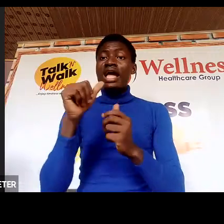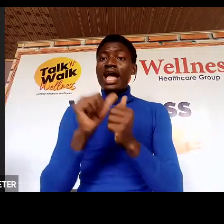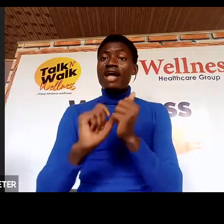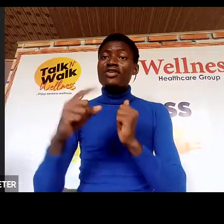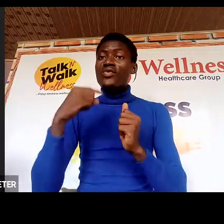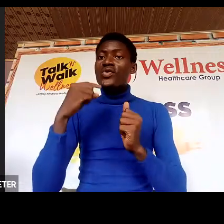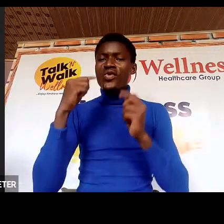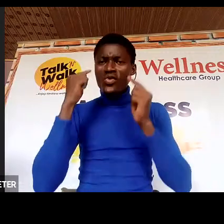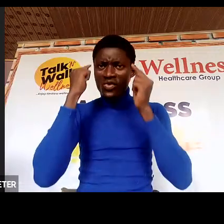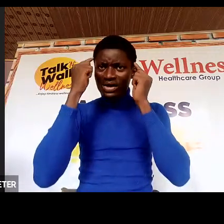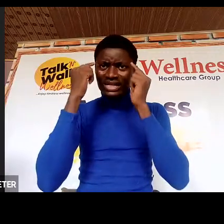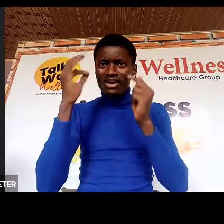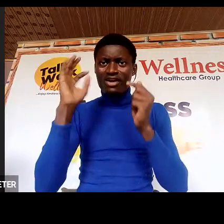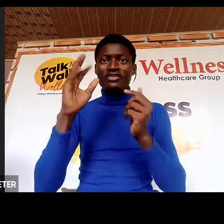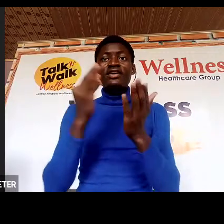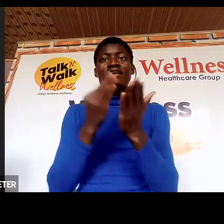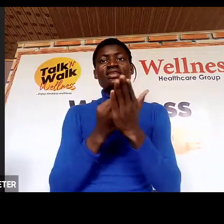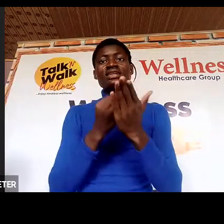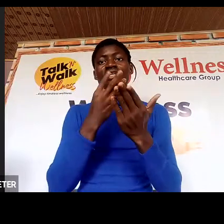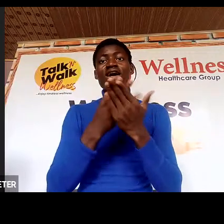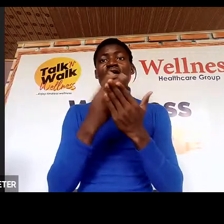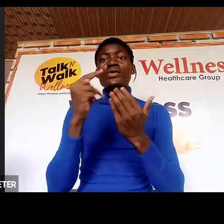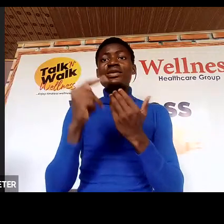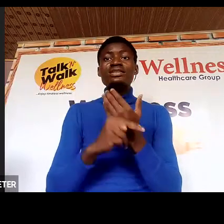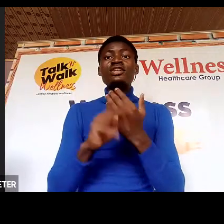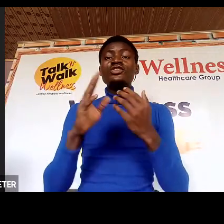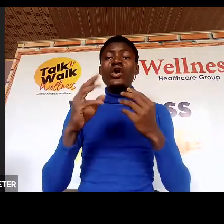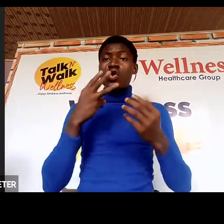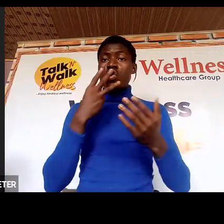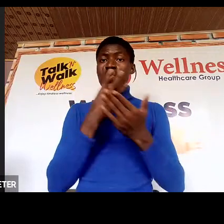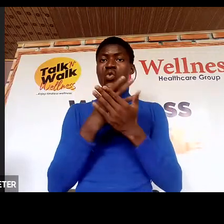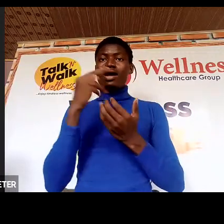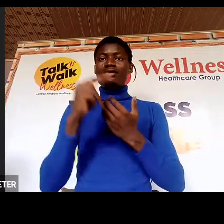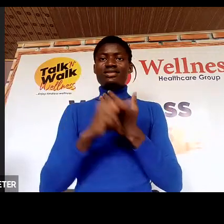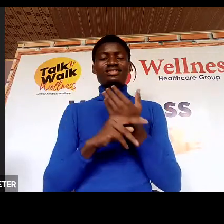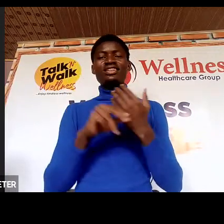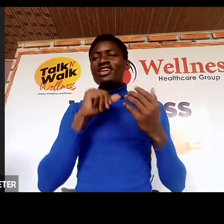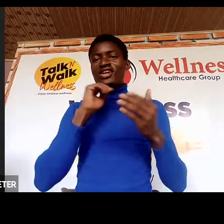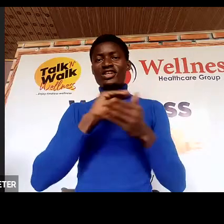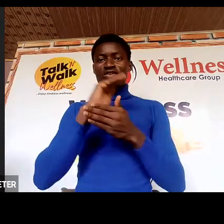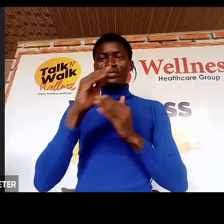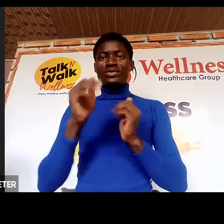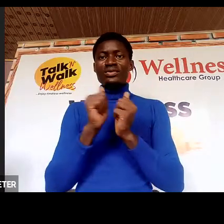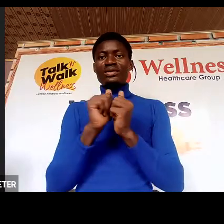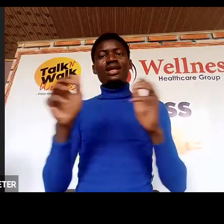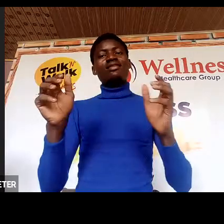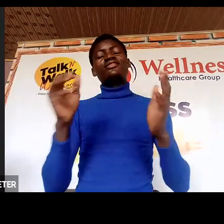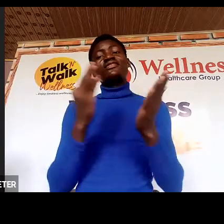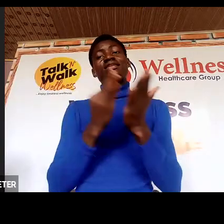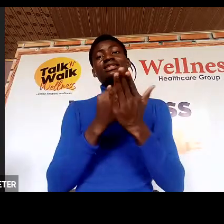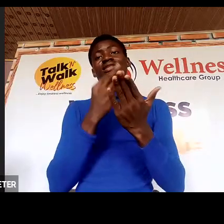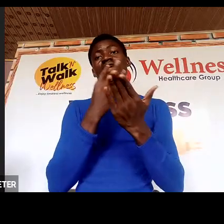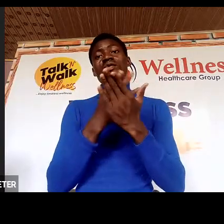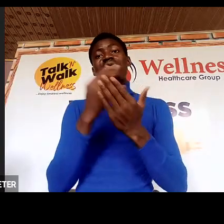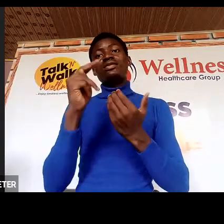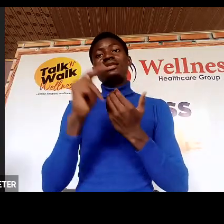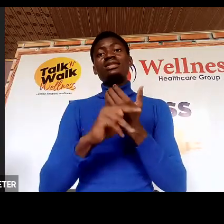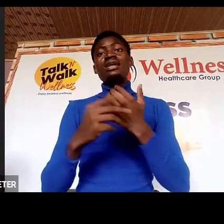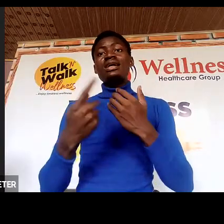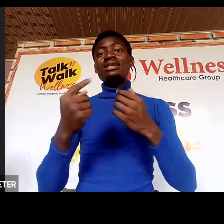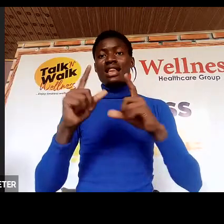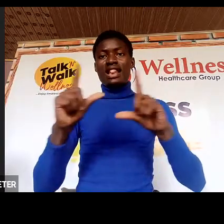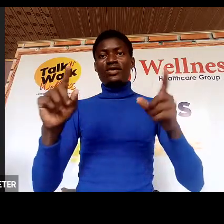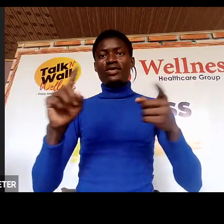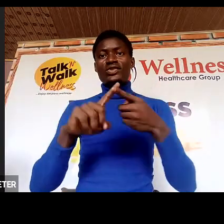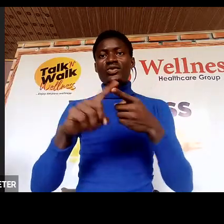because money has direct all things. And the language to exchange value in this world is money. When exchanging value, you